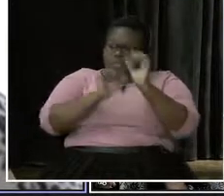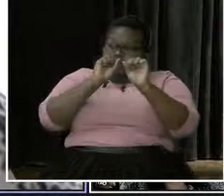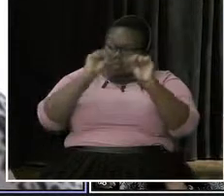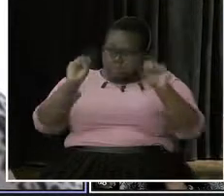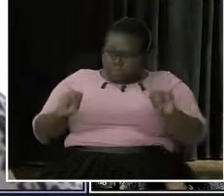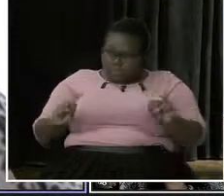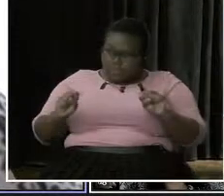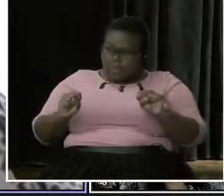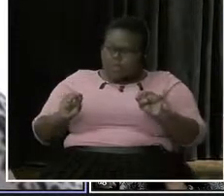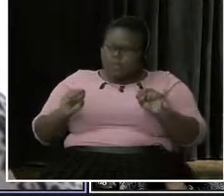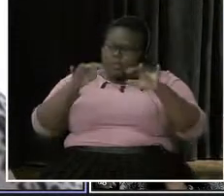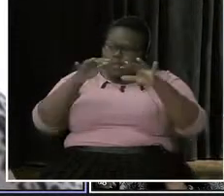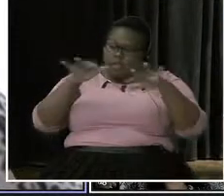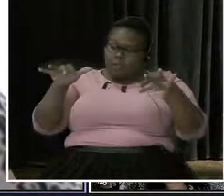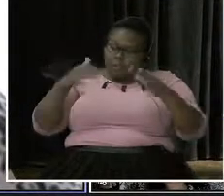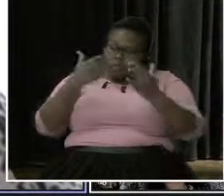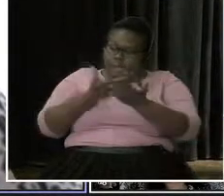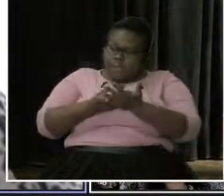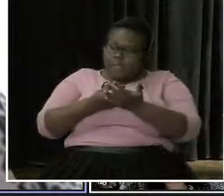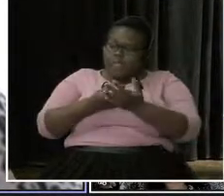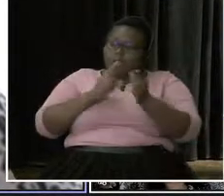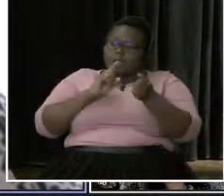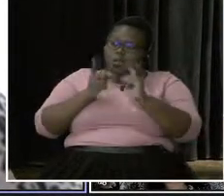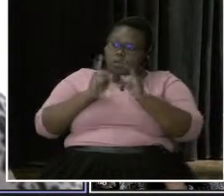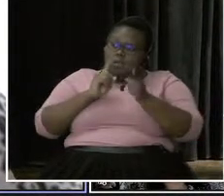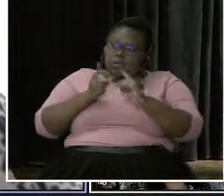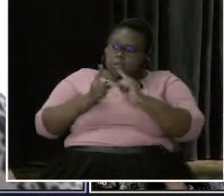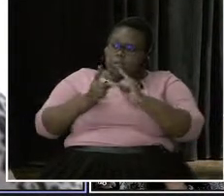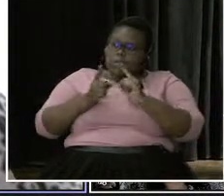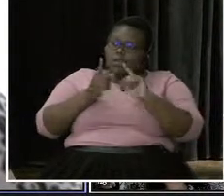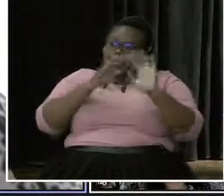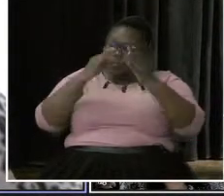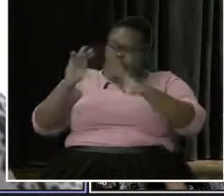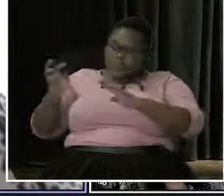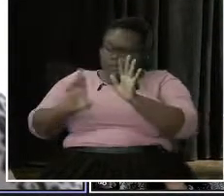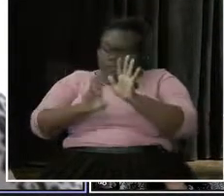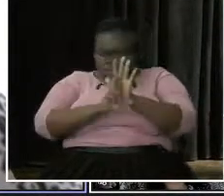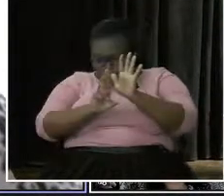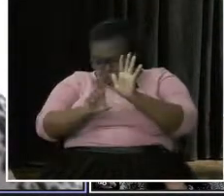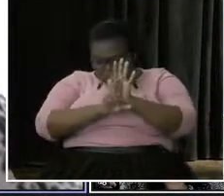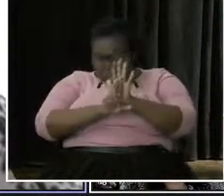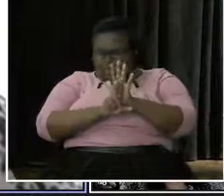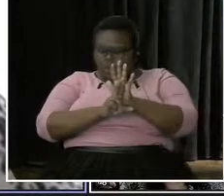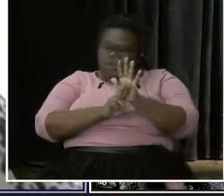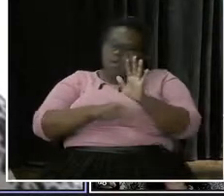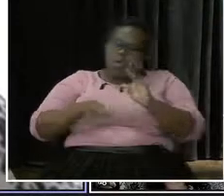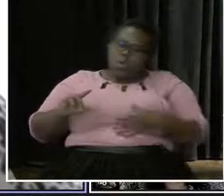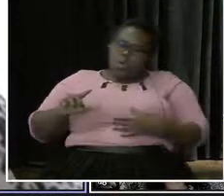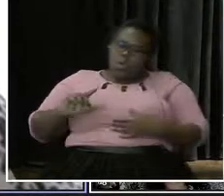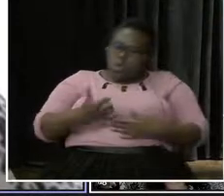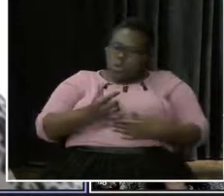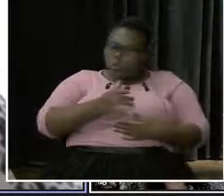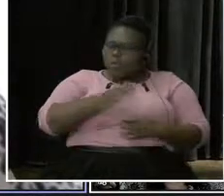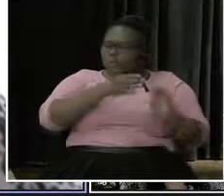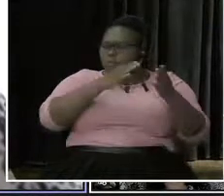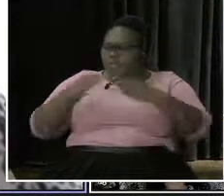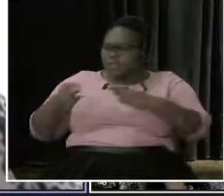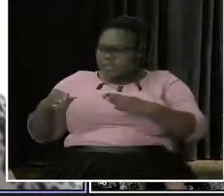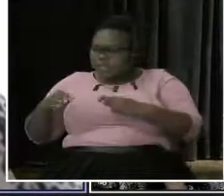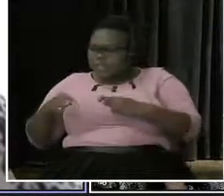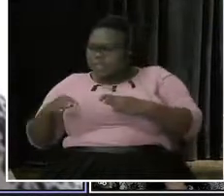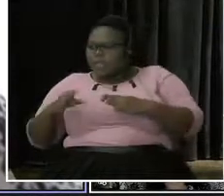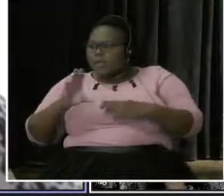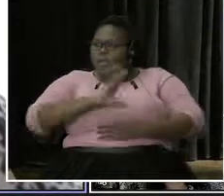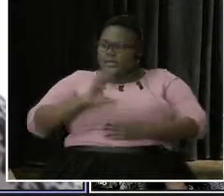to speak on behalf of communities that they represent. And every community that Councillor Govender mentioned